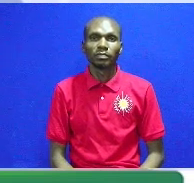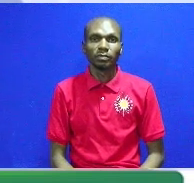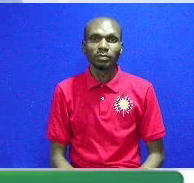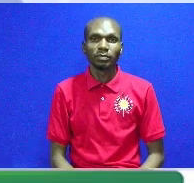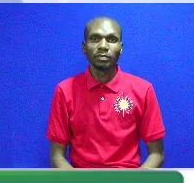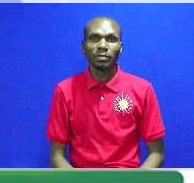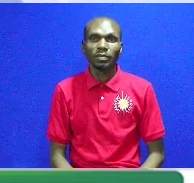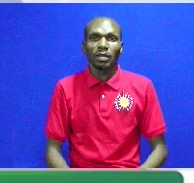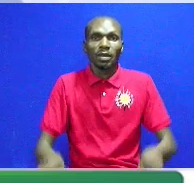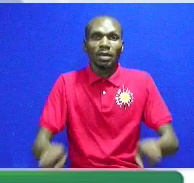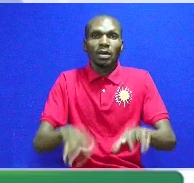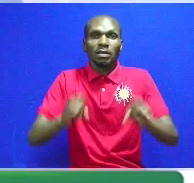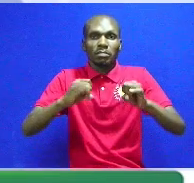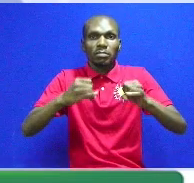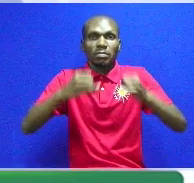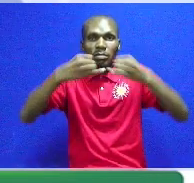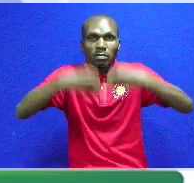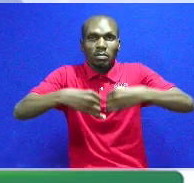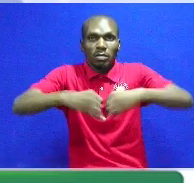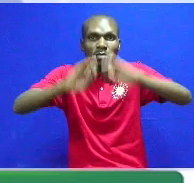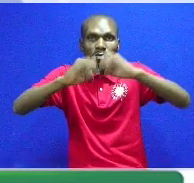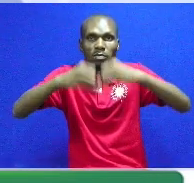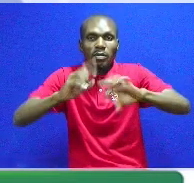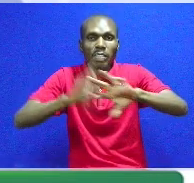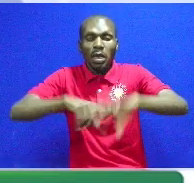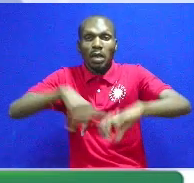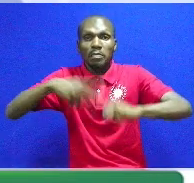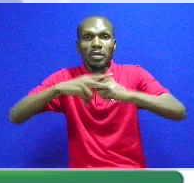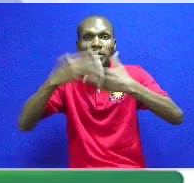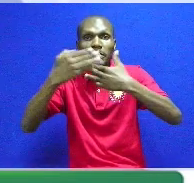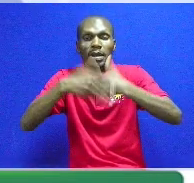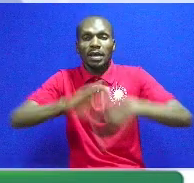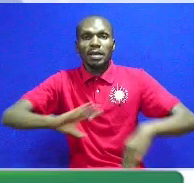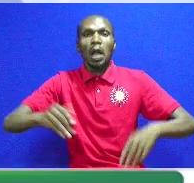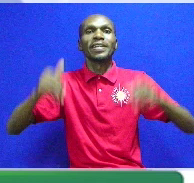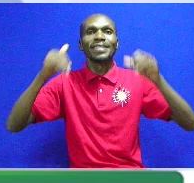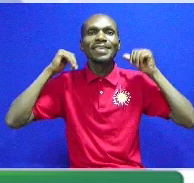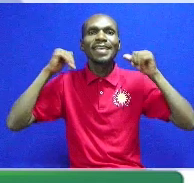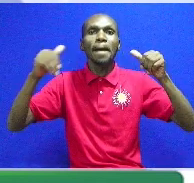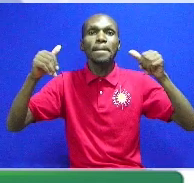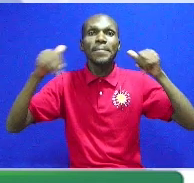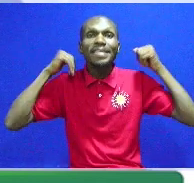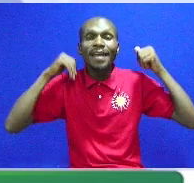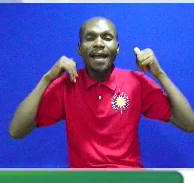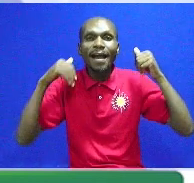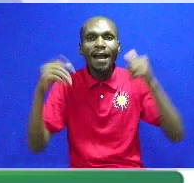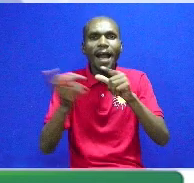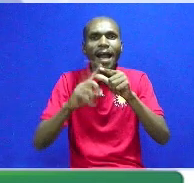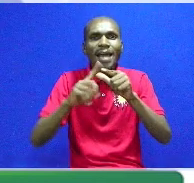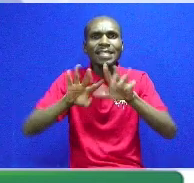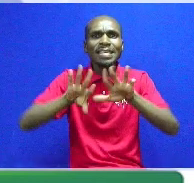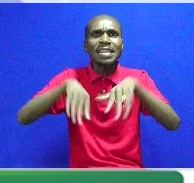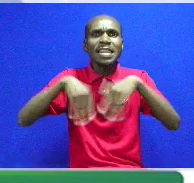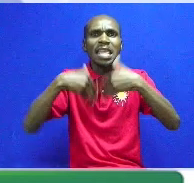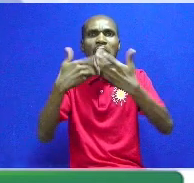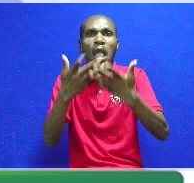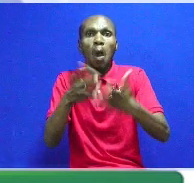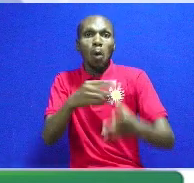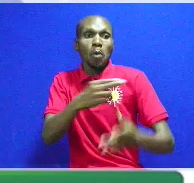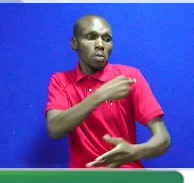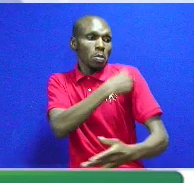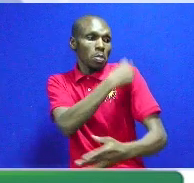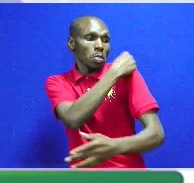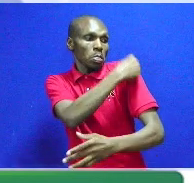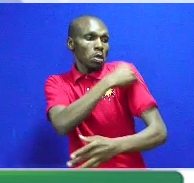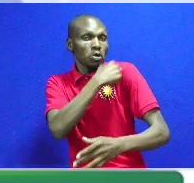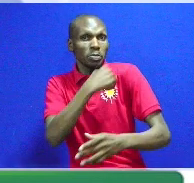igotoko cyakamangana magenze mo jabona marugoba kuri se county ya Nyamira ekero to kurigeregero yo bokori banyagetari ya monechi nasi ni